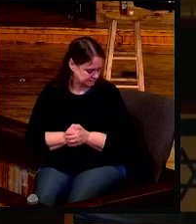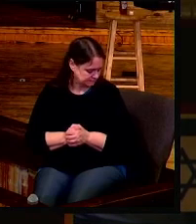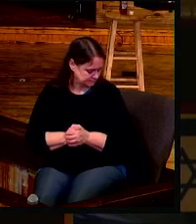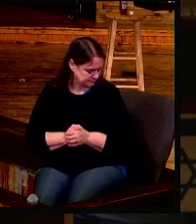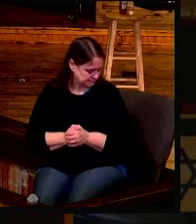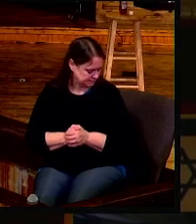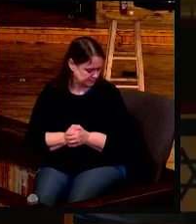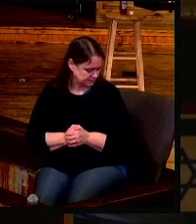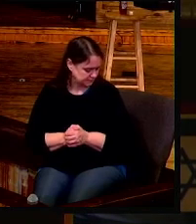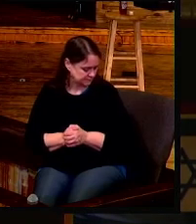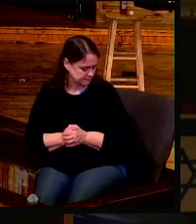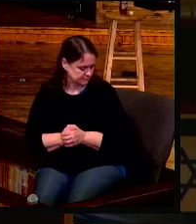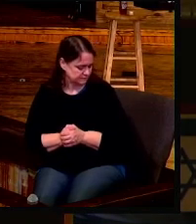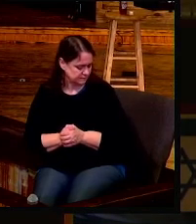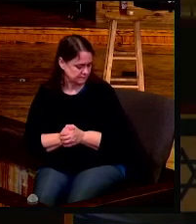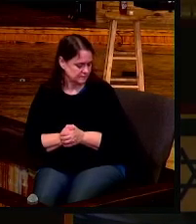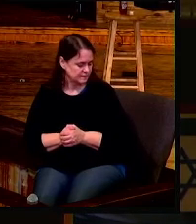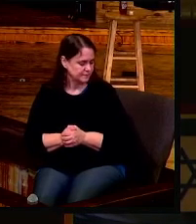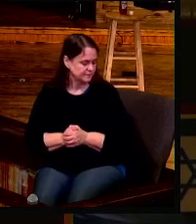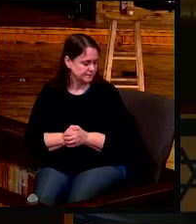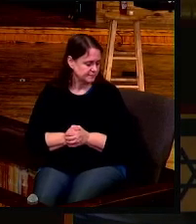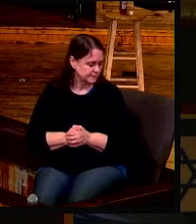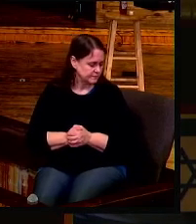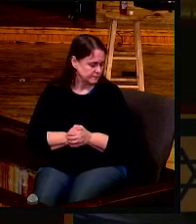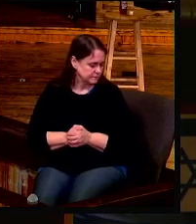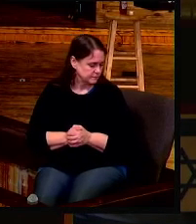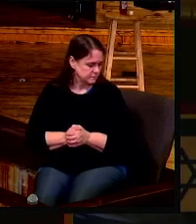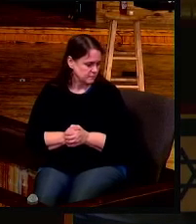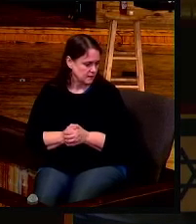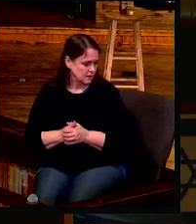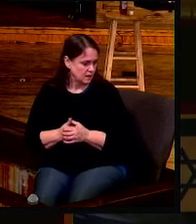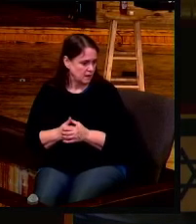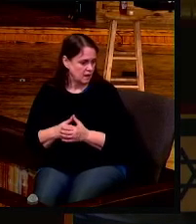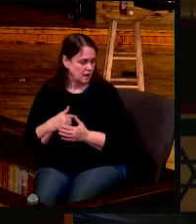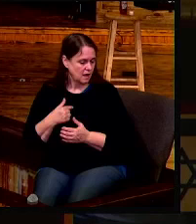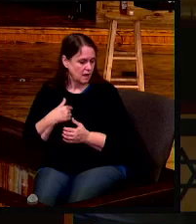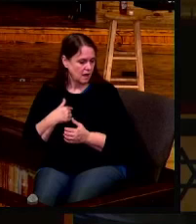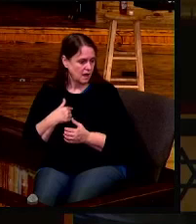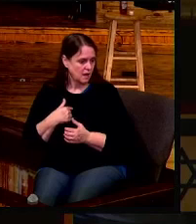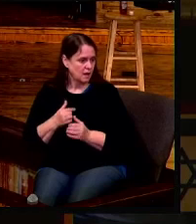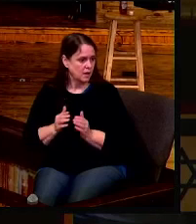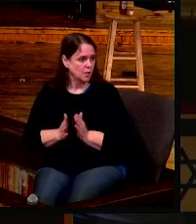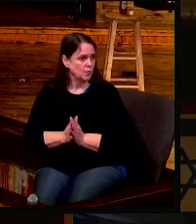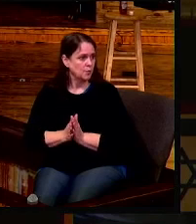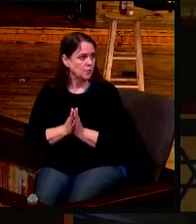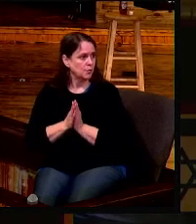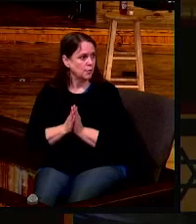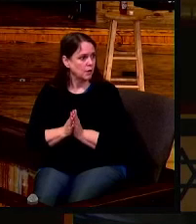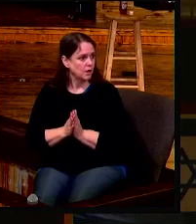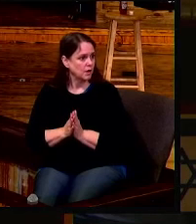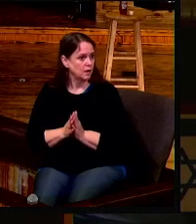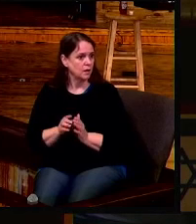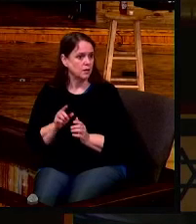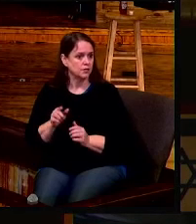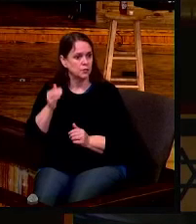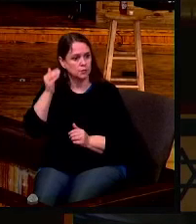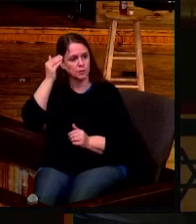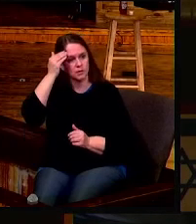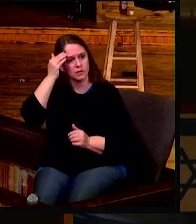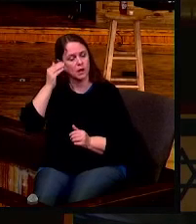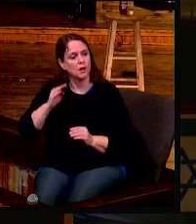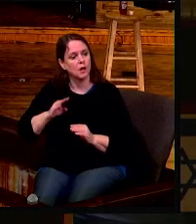preconceived perception of who I am. Now, I pray that if we got to know each other, you would know that I'm not rude